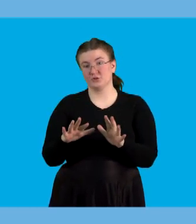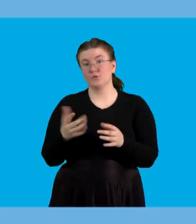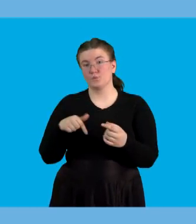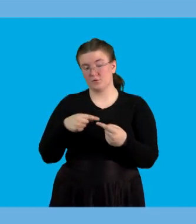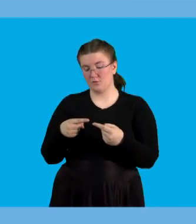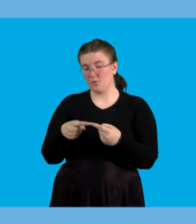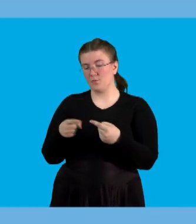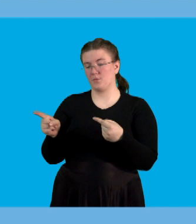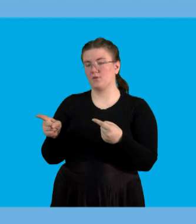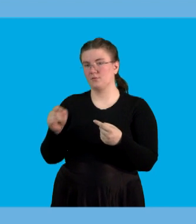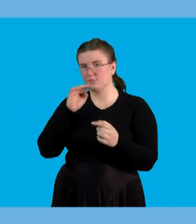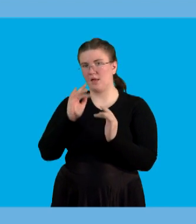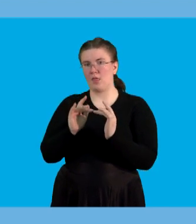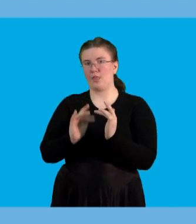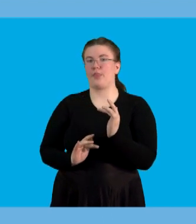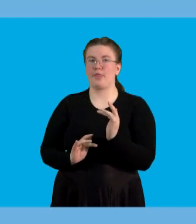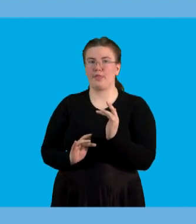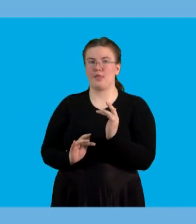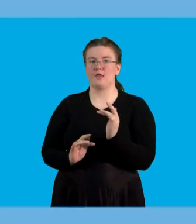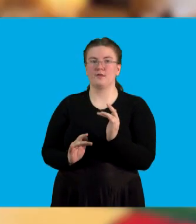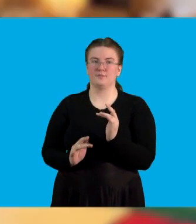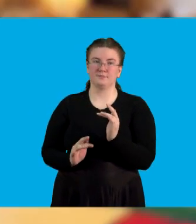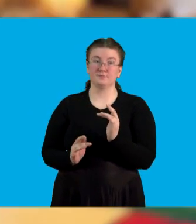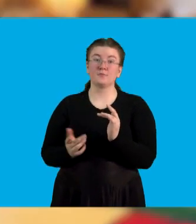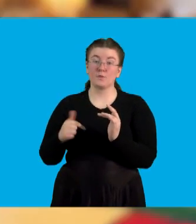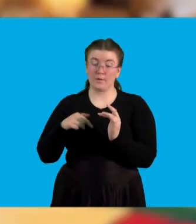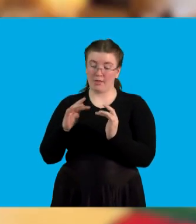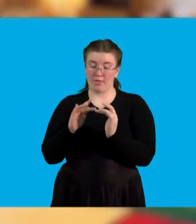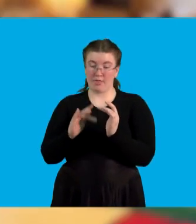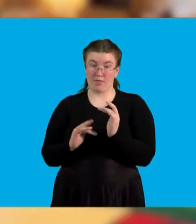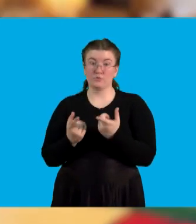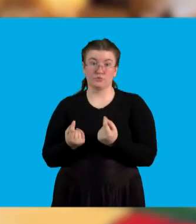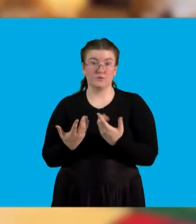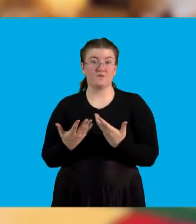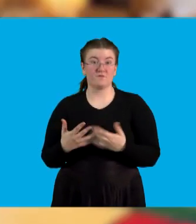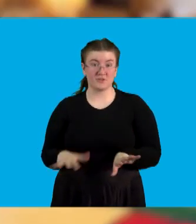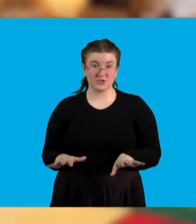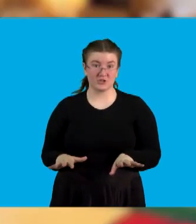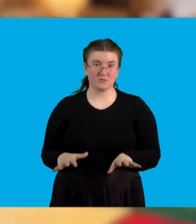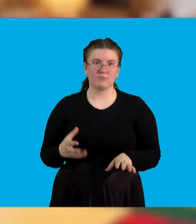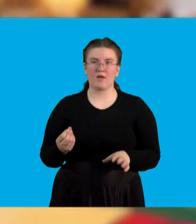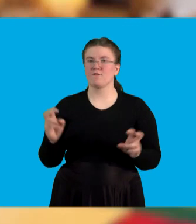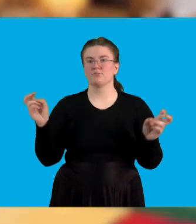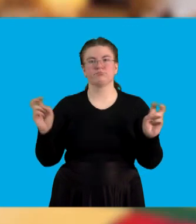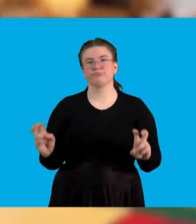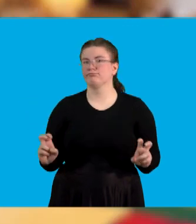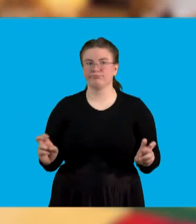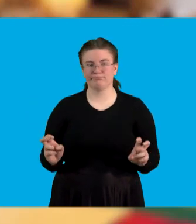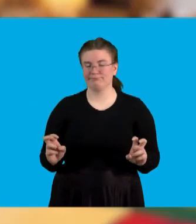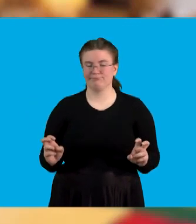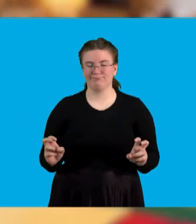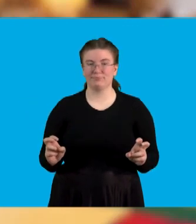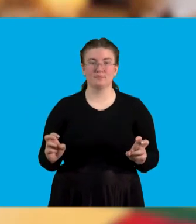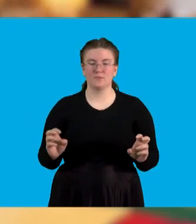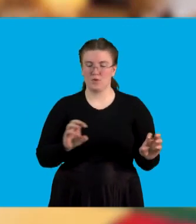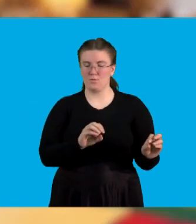we are opening the circuit, that's now us disconnecting the wires in a circuit. Once we disconnect the wires, there won't be any current flow. There won't